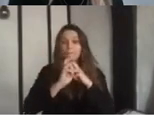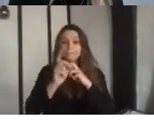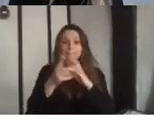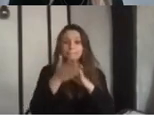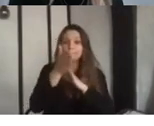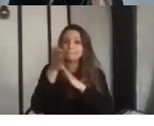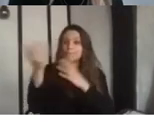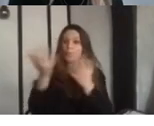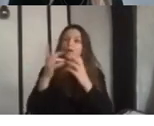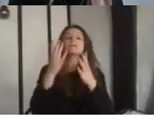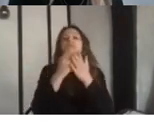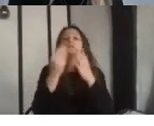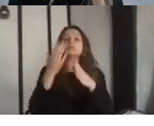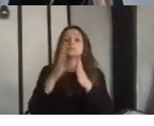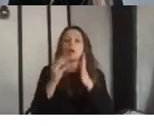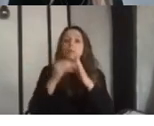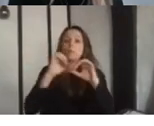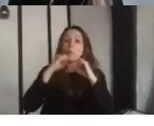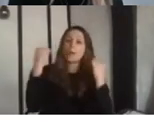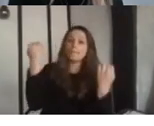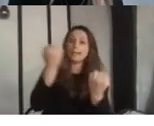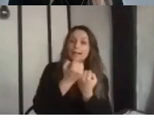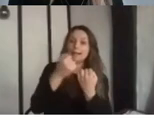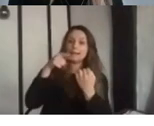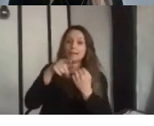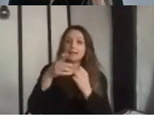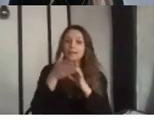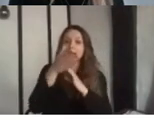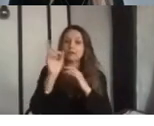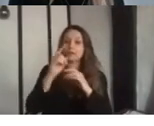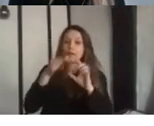Stadium, based on the topic of a regeneration of a neighbourhood.